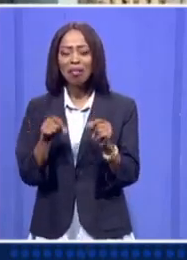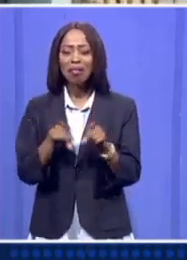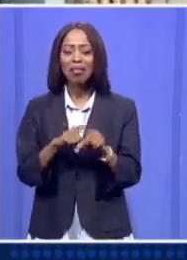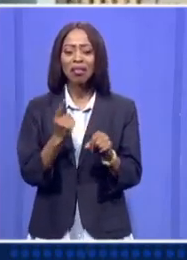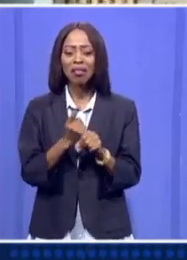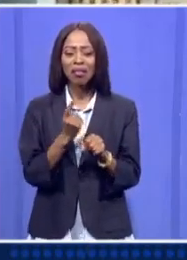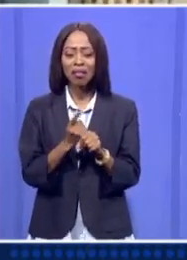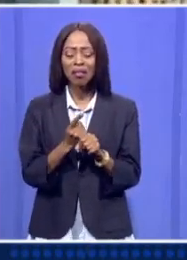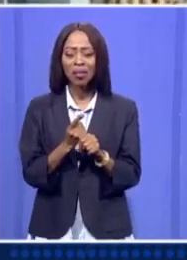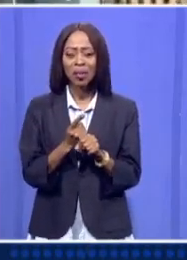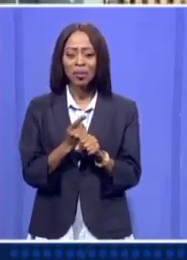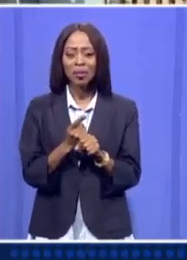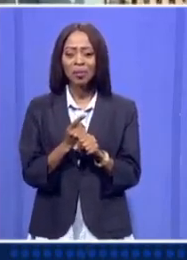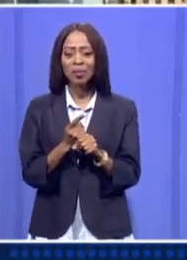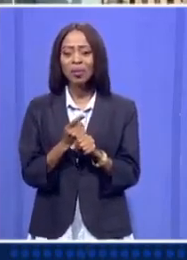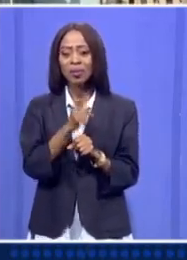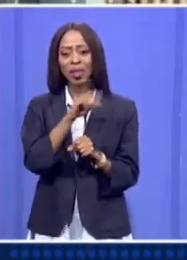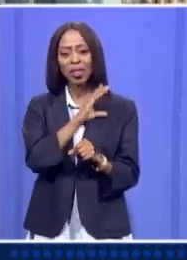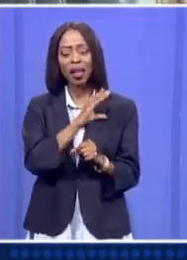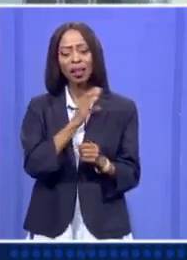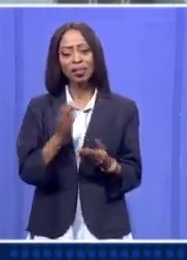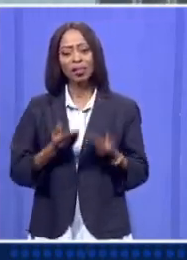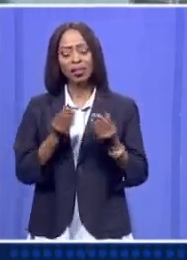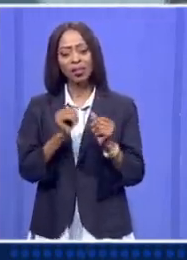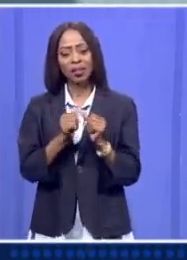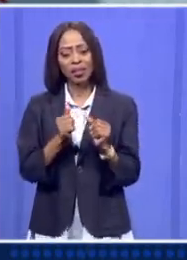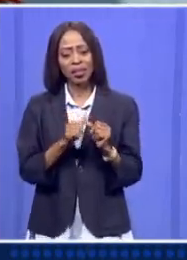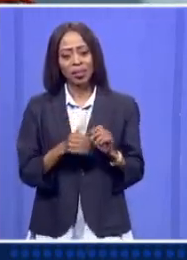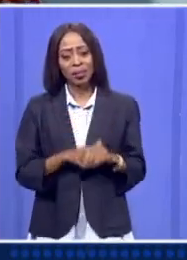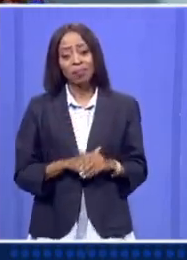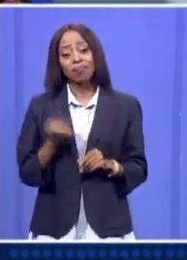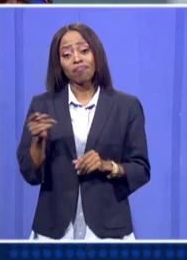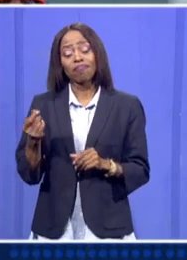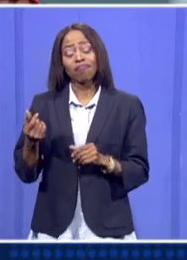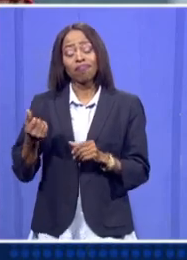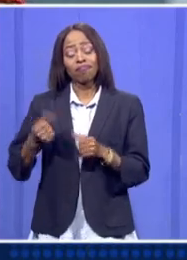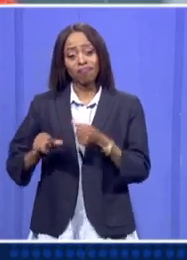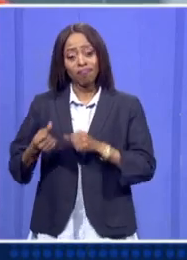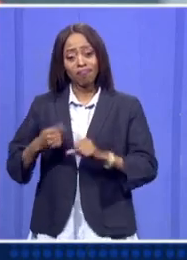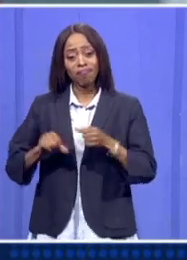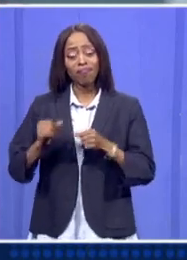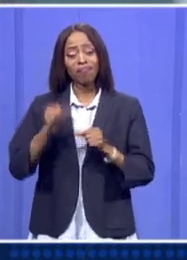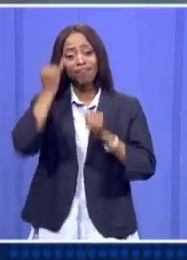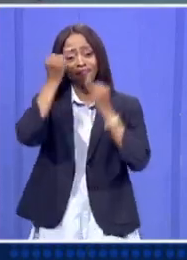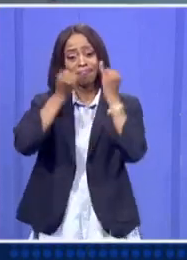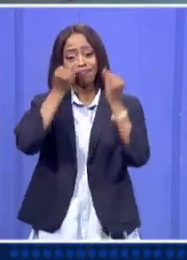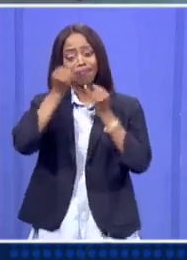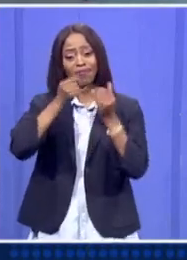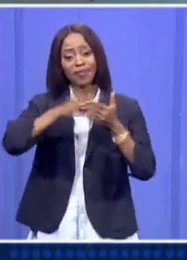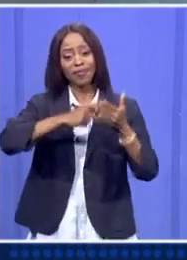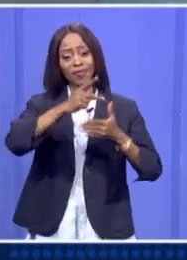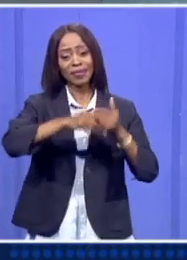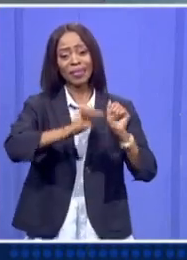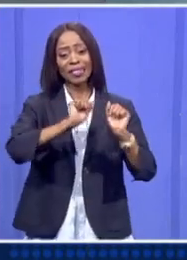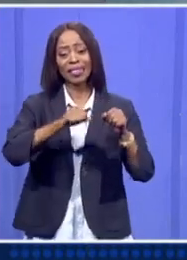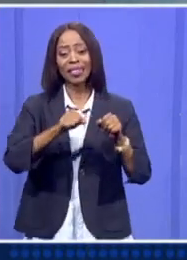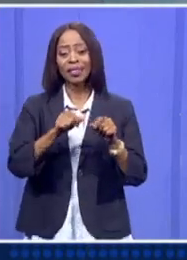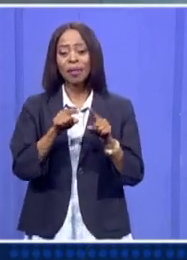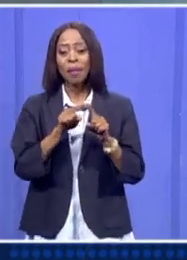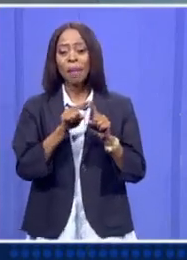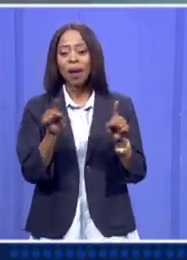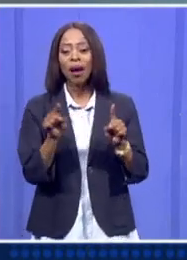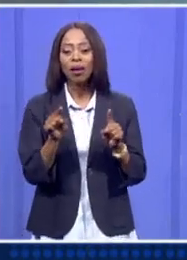different end users. Of course, this is a science and innovation and UJ project, but there's an overlap with